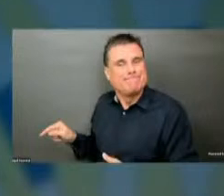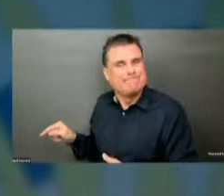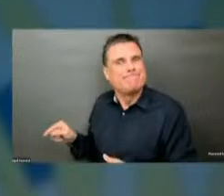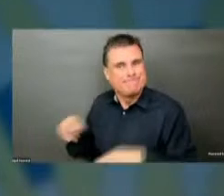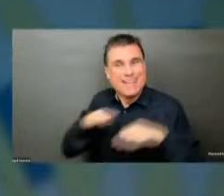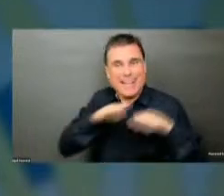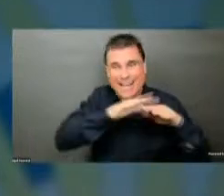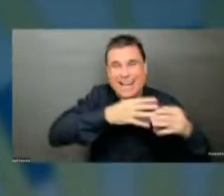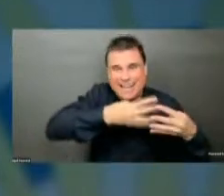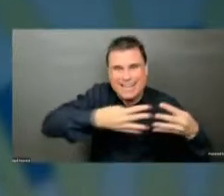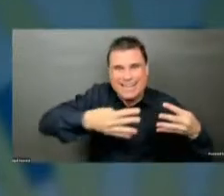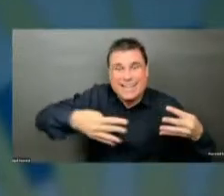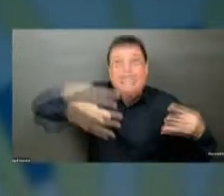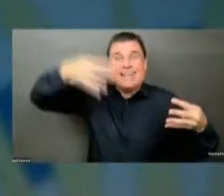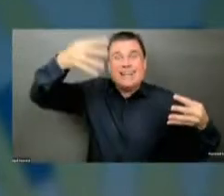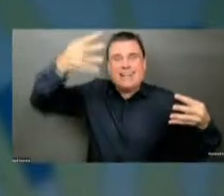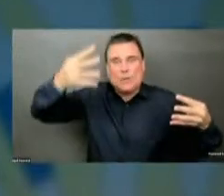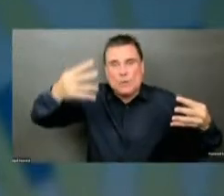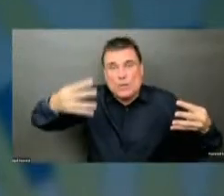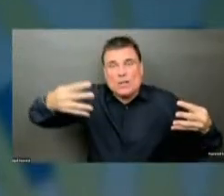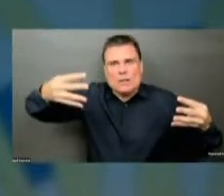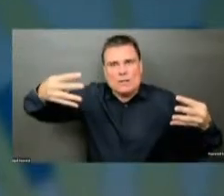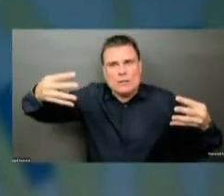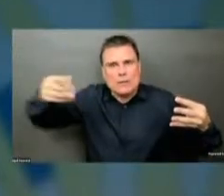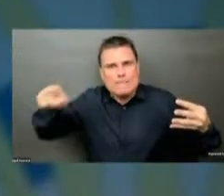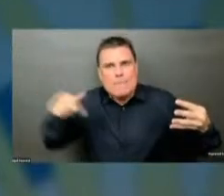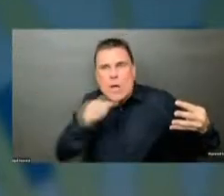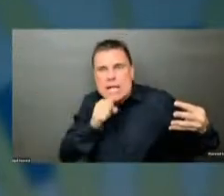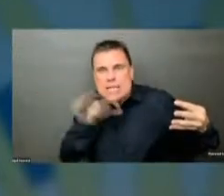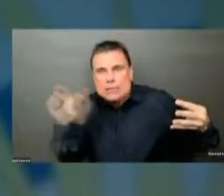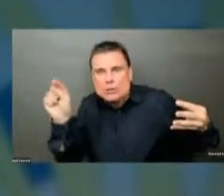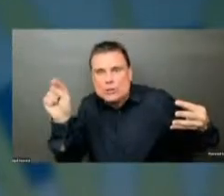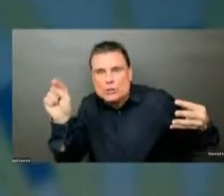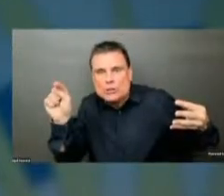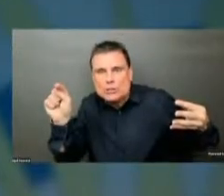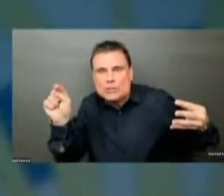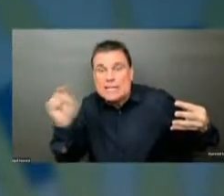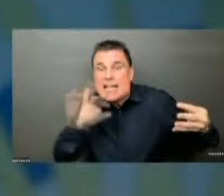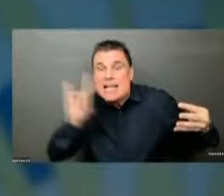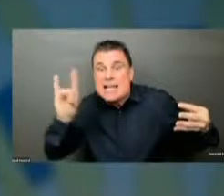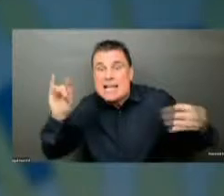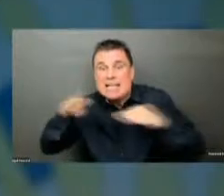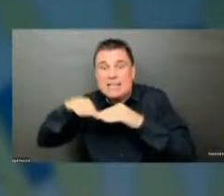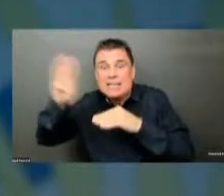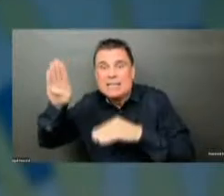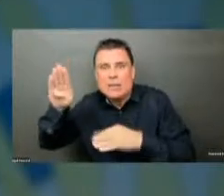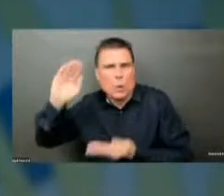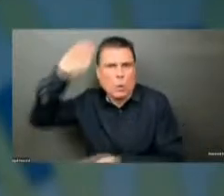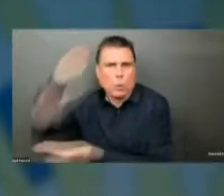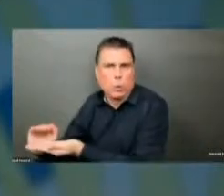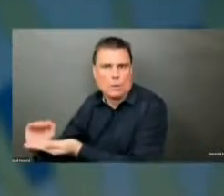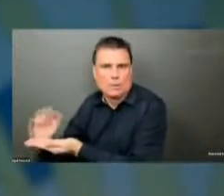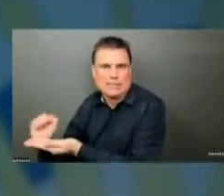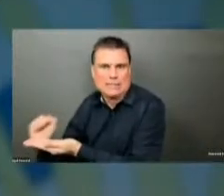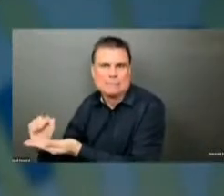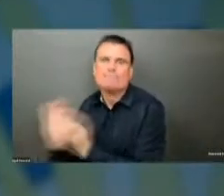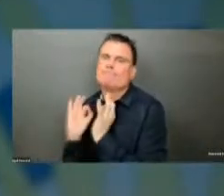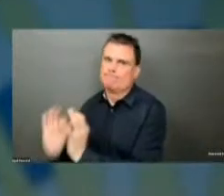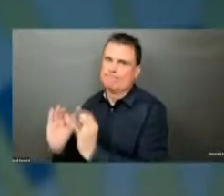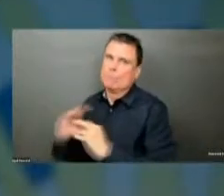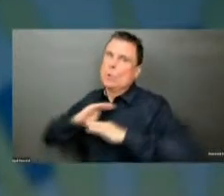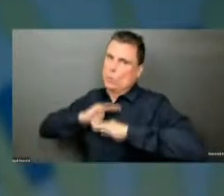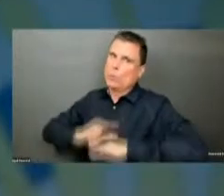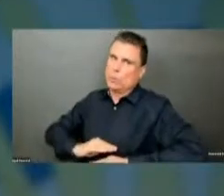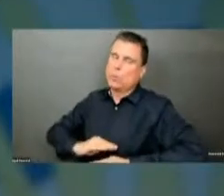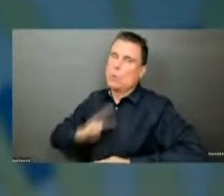transmission and cases in people over age 80. And that is very gratifying for us as it reflects the protection that we've